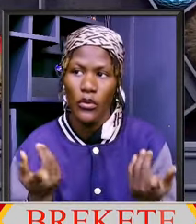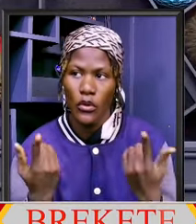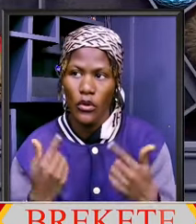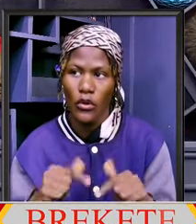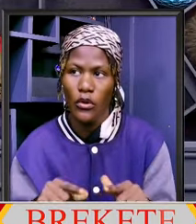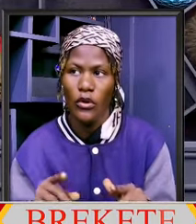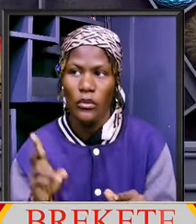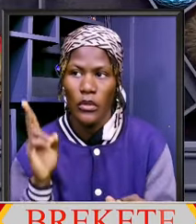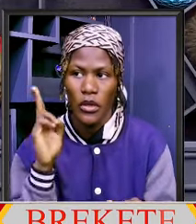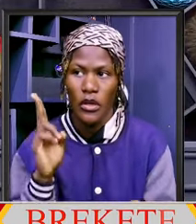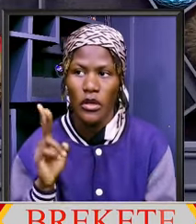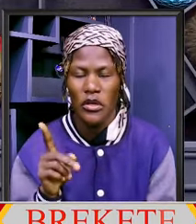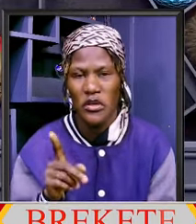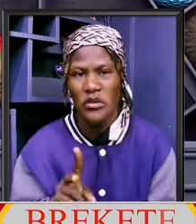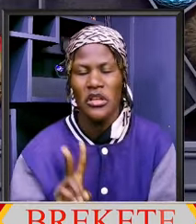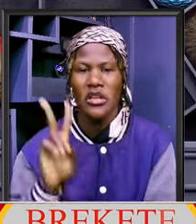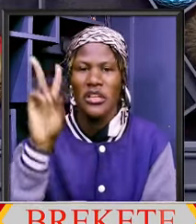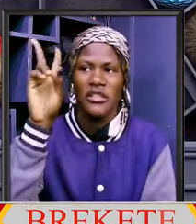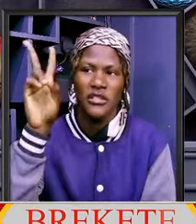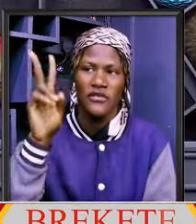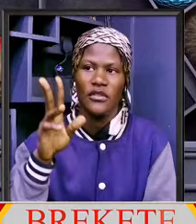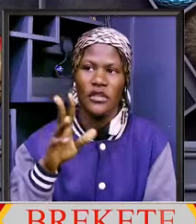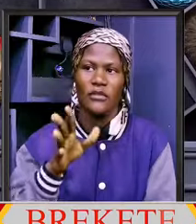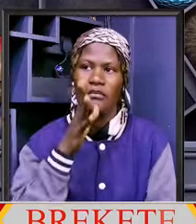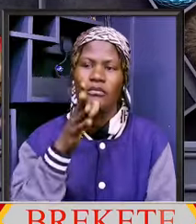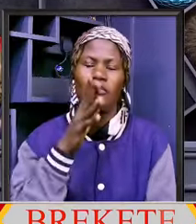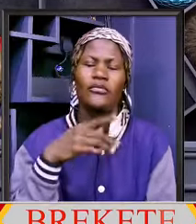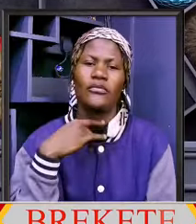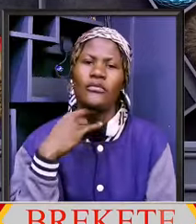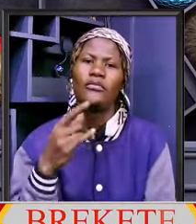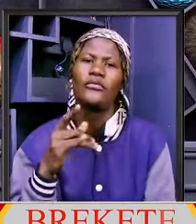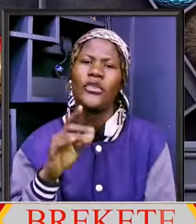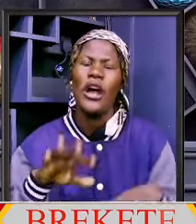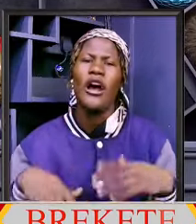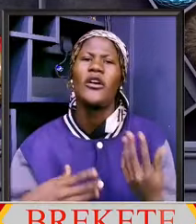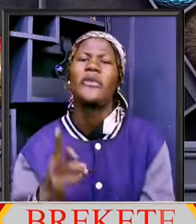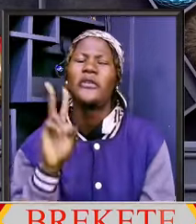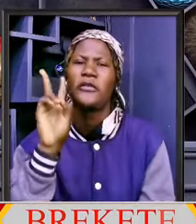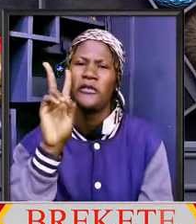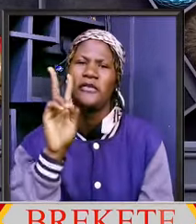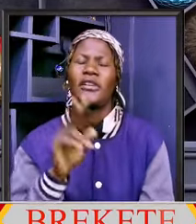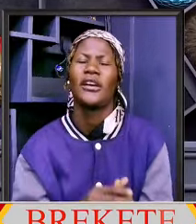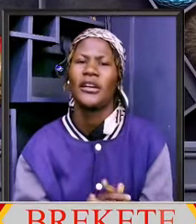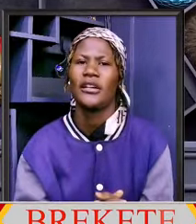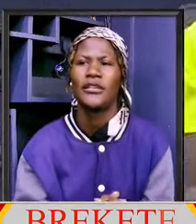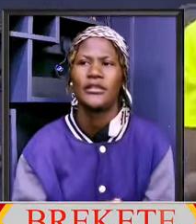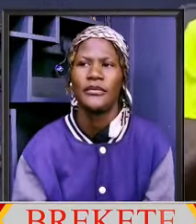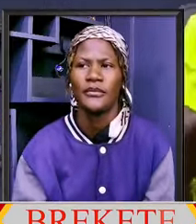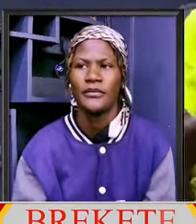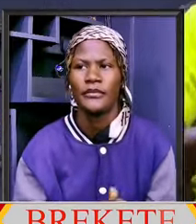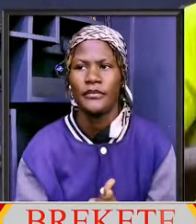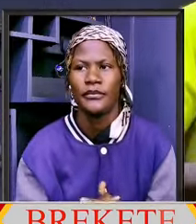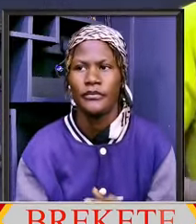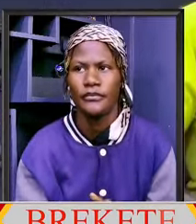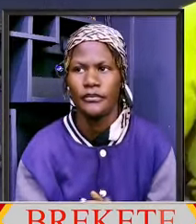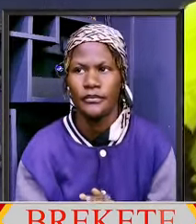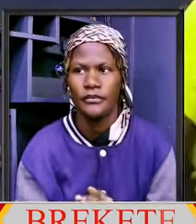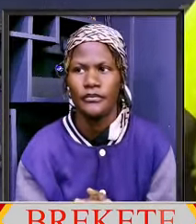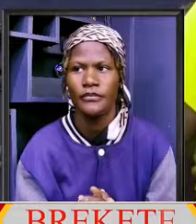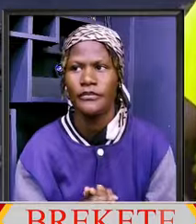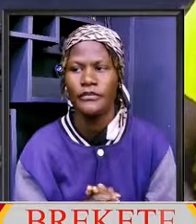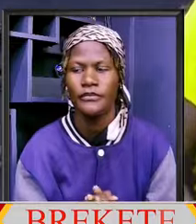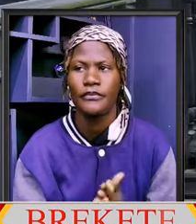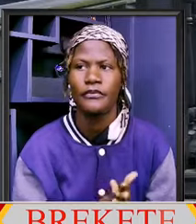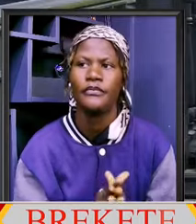raise finger. Amen. Mama go tell us how many finger we raise. Amen. Thank you very much, sir. Thank you very much. Yes, ma'am. Thank you